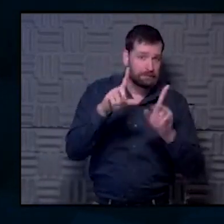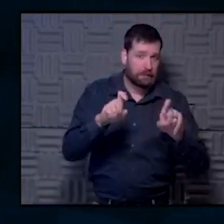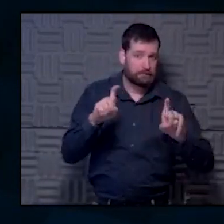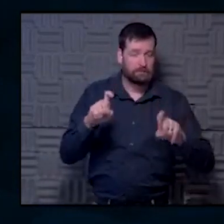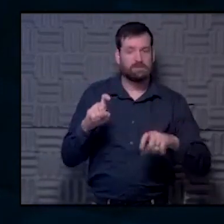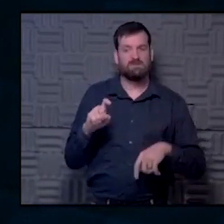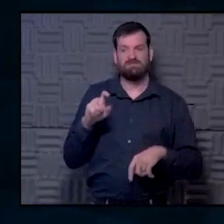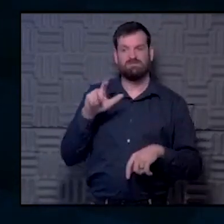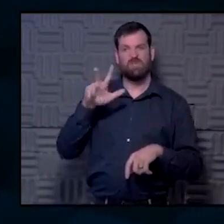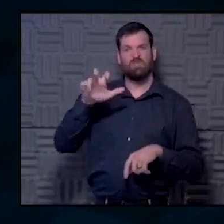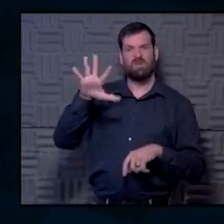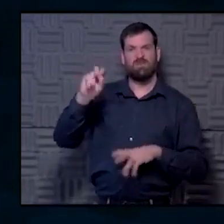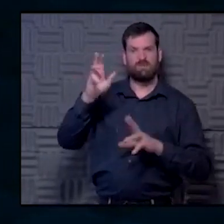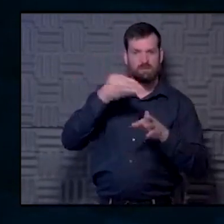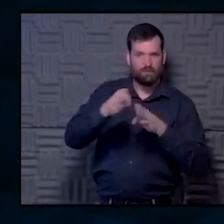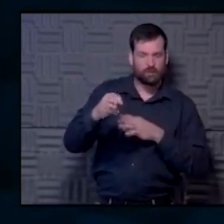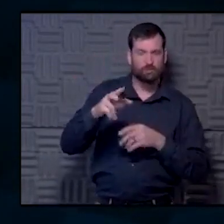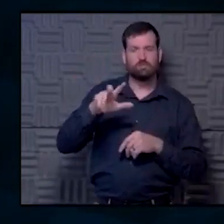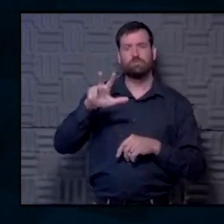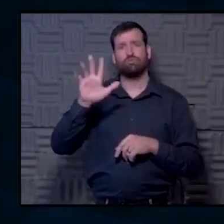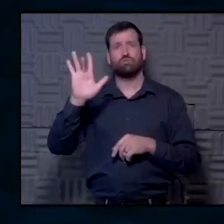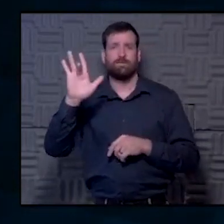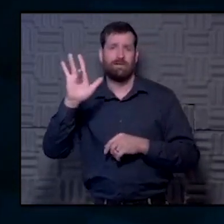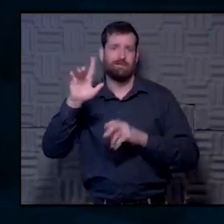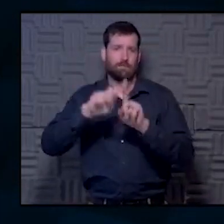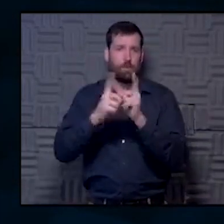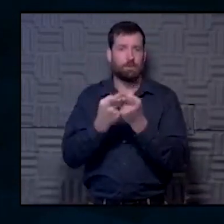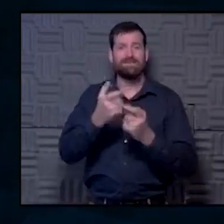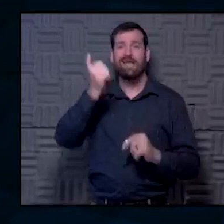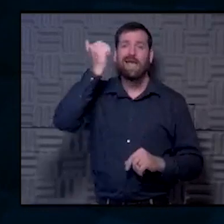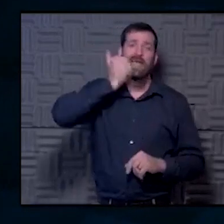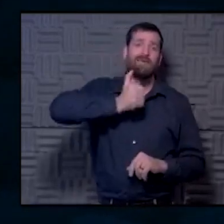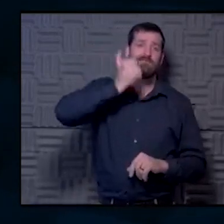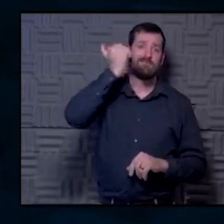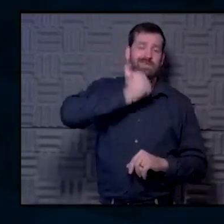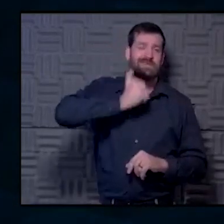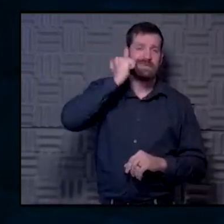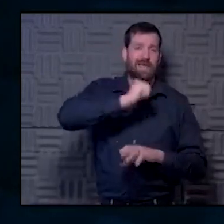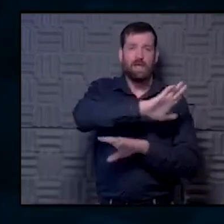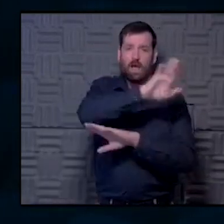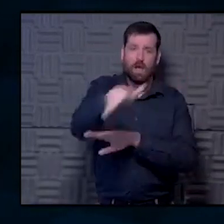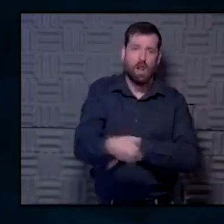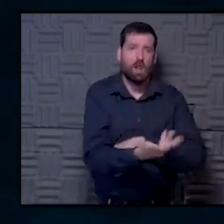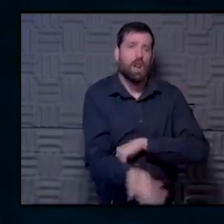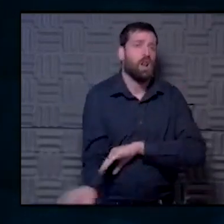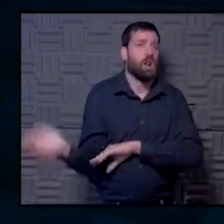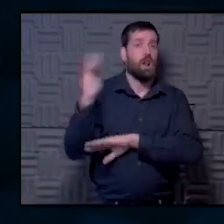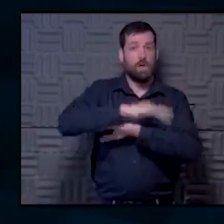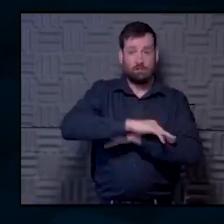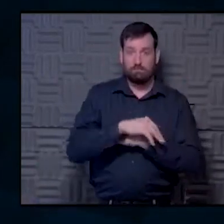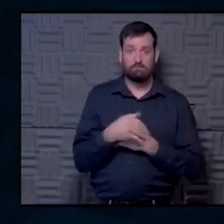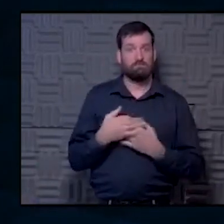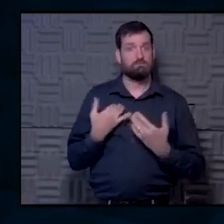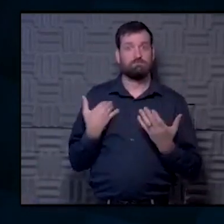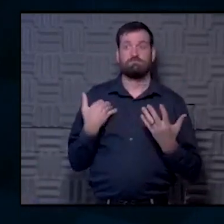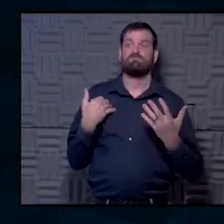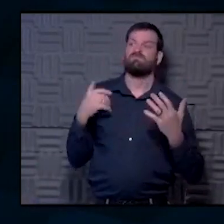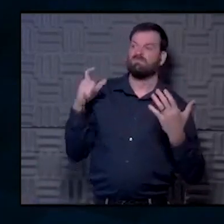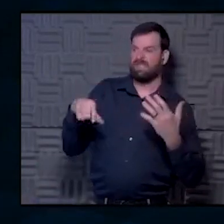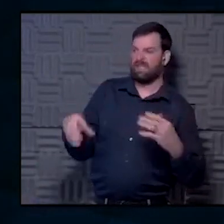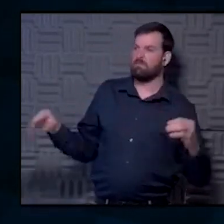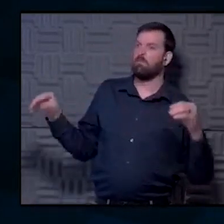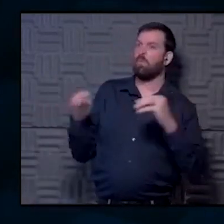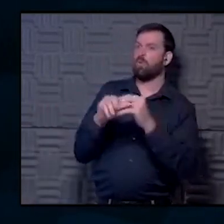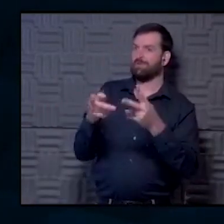has 350 professionals, 25 departments, operates every day of the week and every hour of the day. And gosh, they're in my office almost every other day saying, hey, we need more